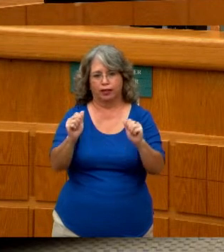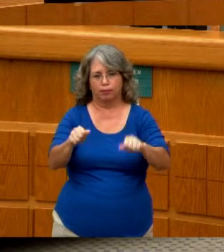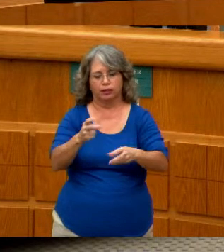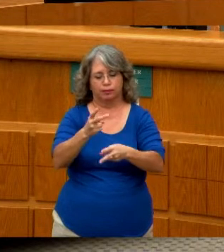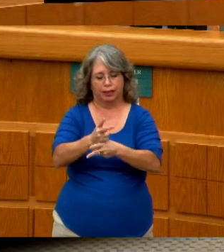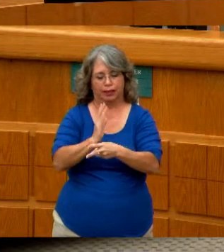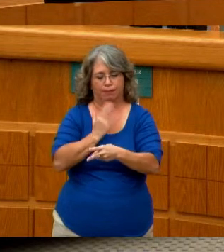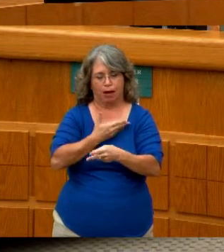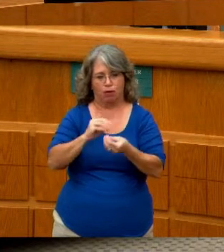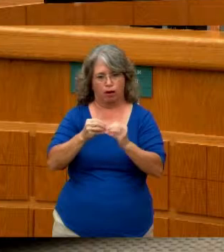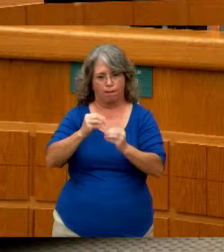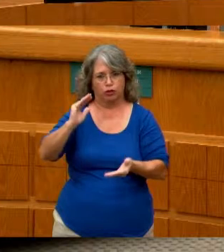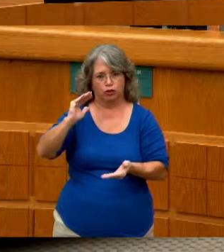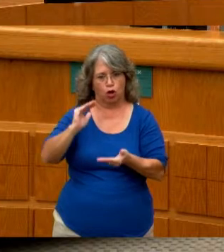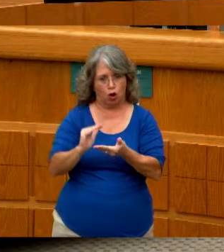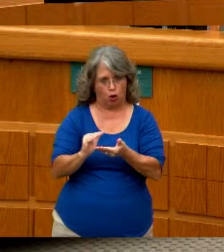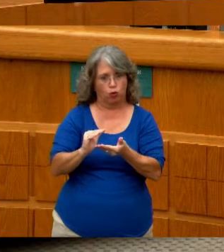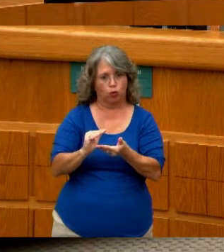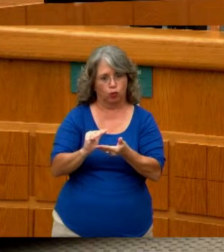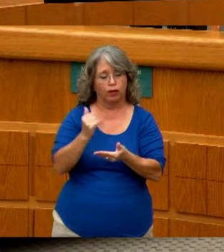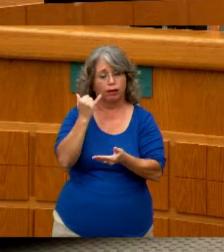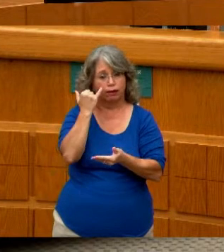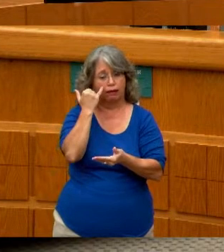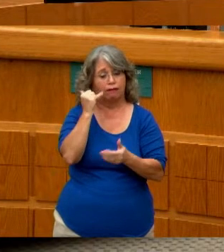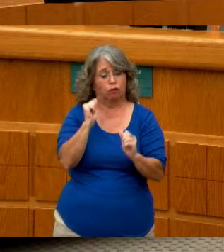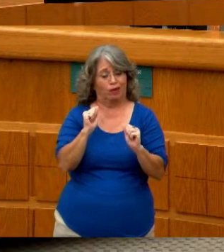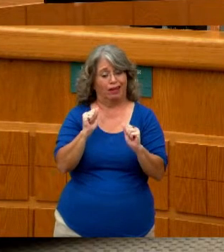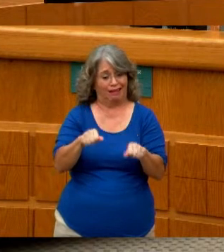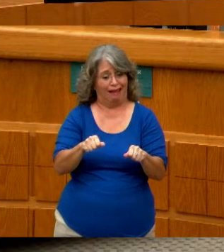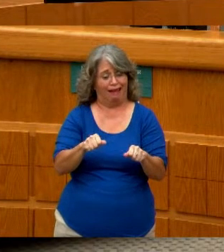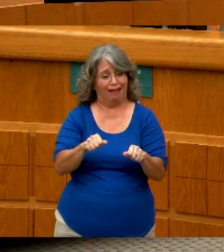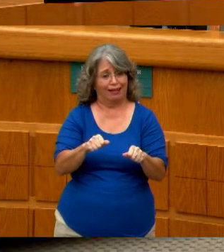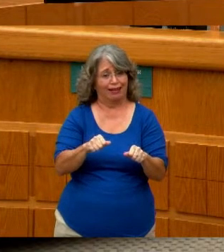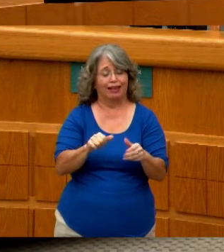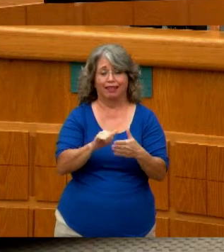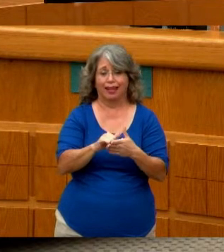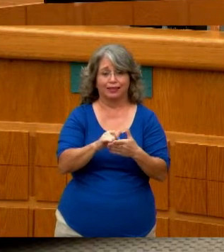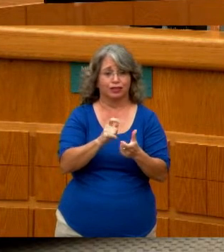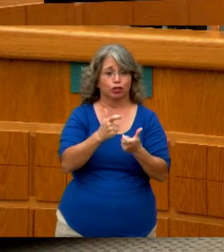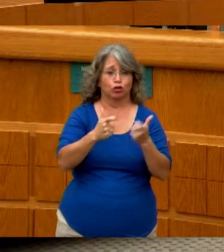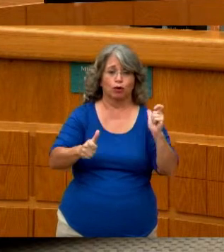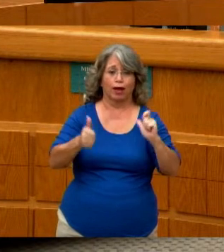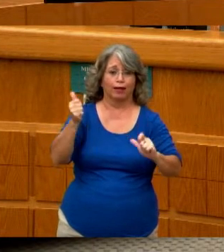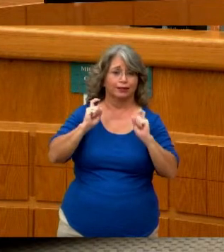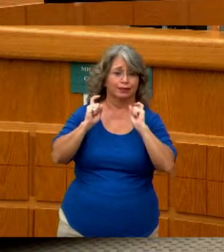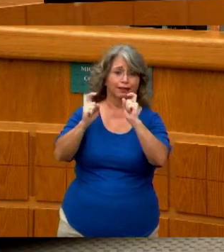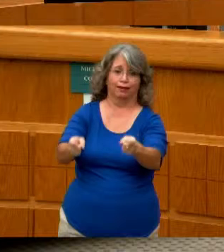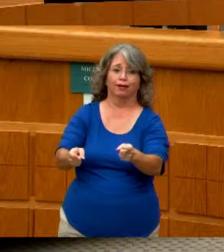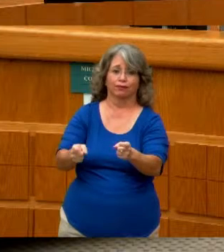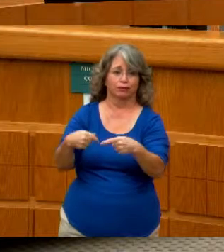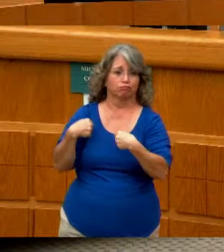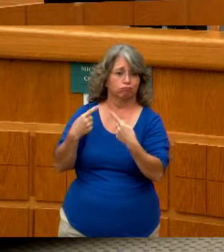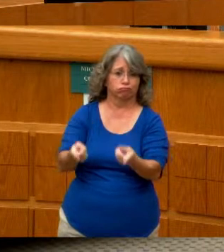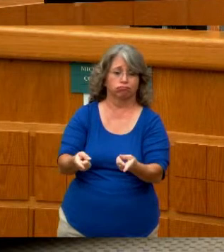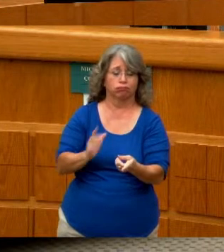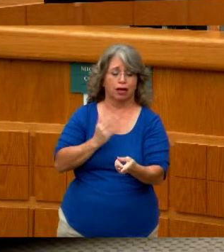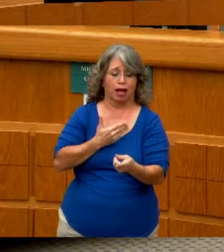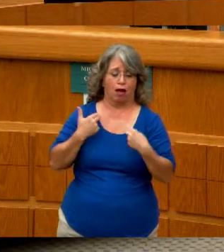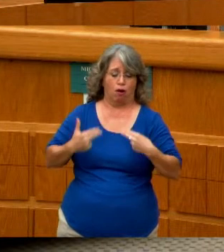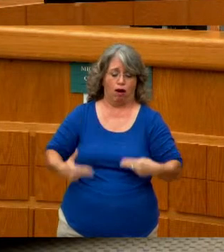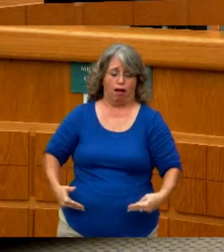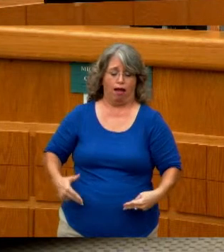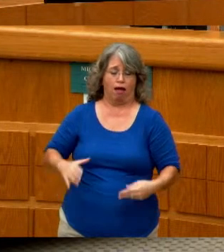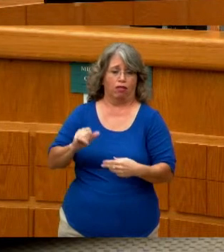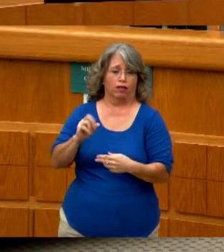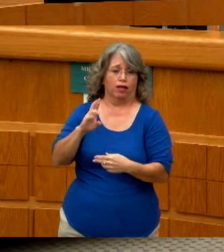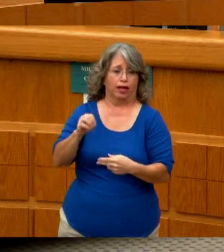as low as they can go. And if we do that, then we will be giving the greatest gift of all,